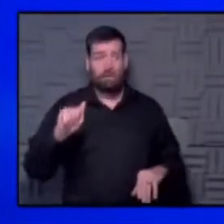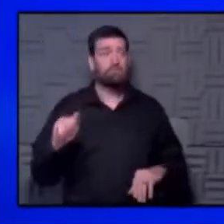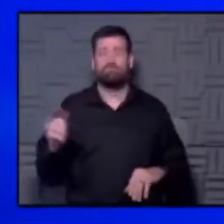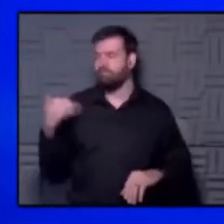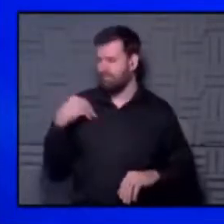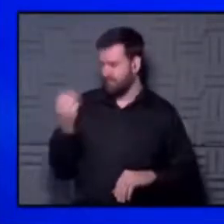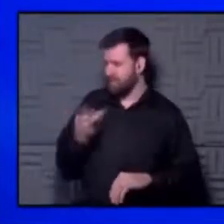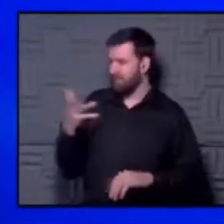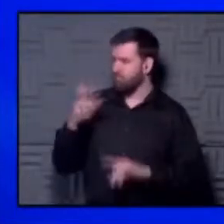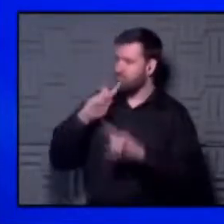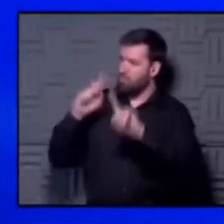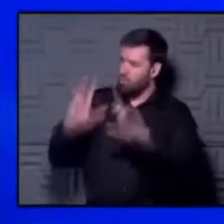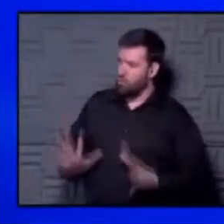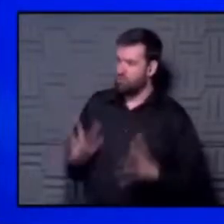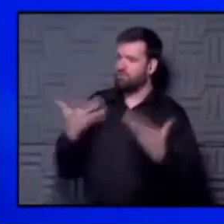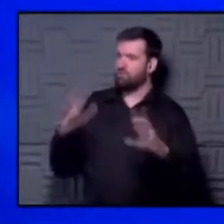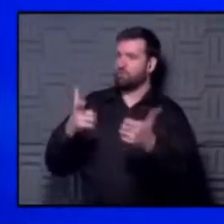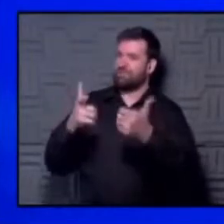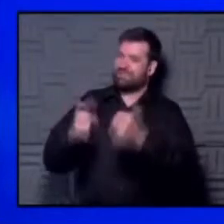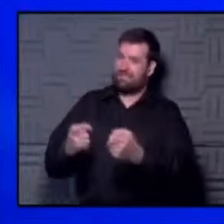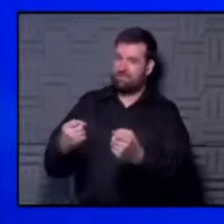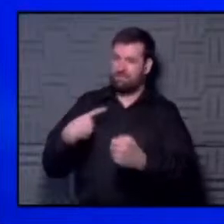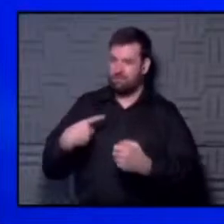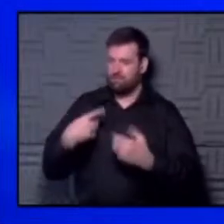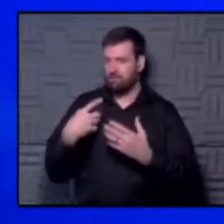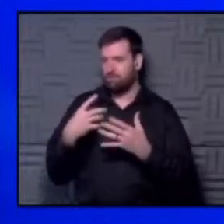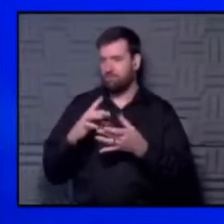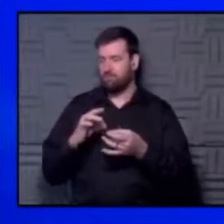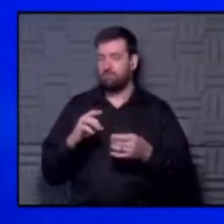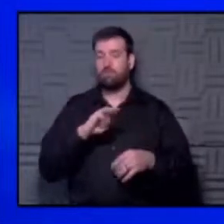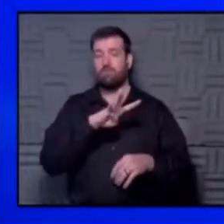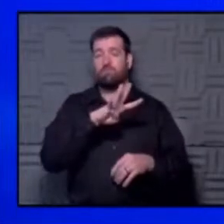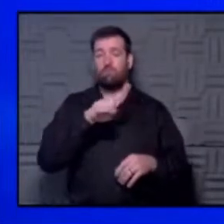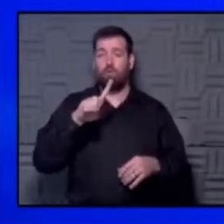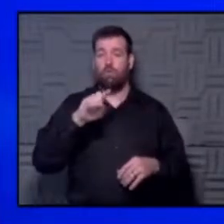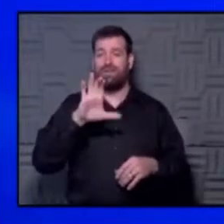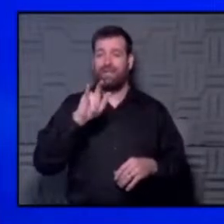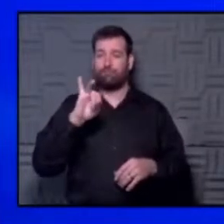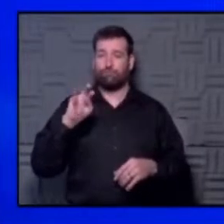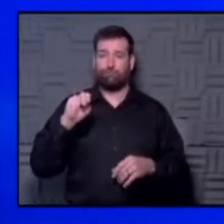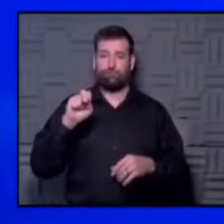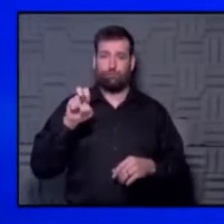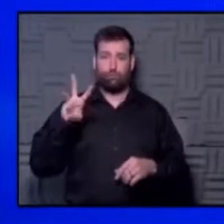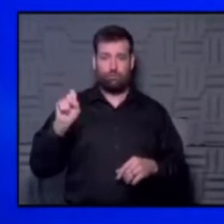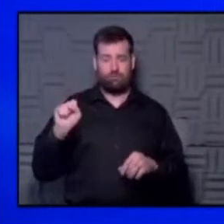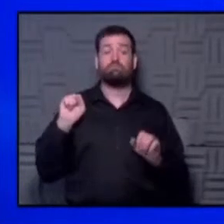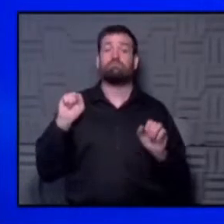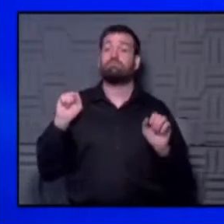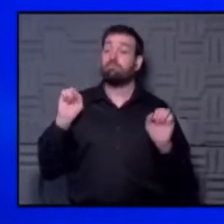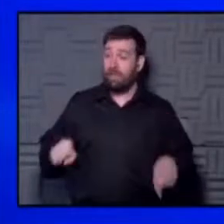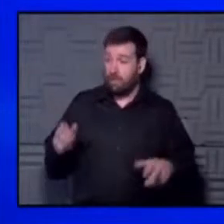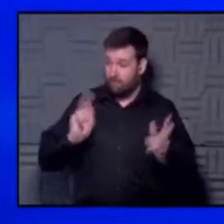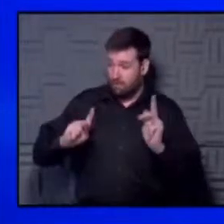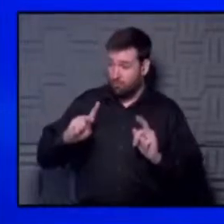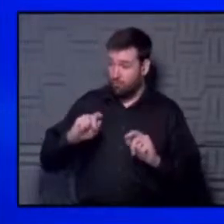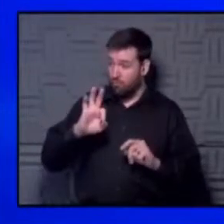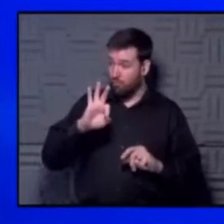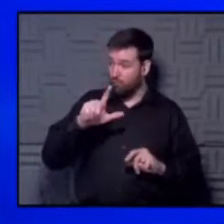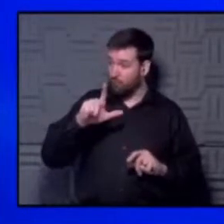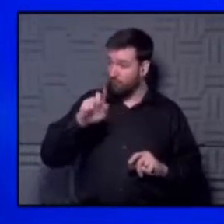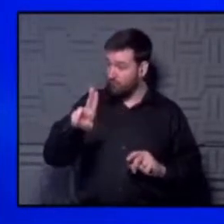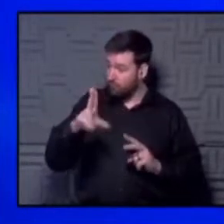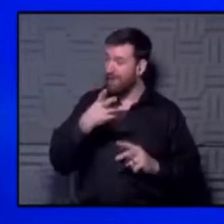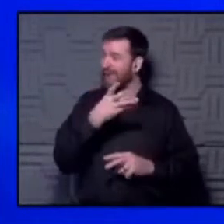a couple of reporters who have texted me questions this morning. All right. 41 Action News wants to know, can people get flu and COVID at the